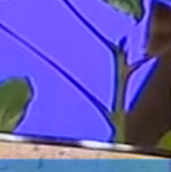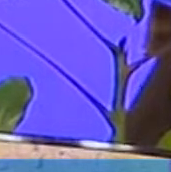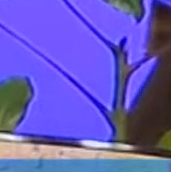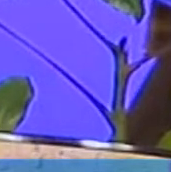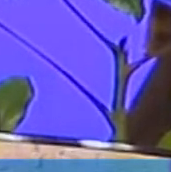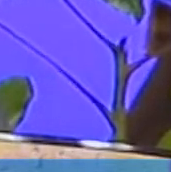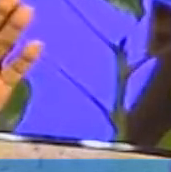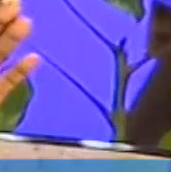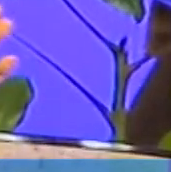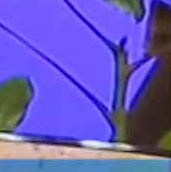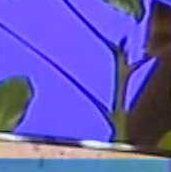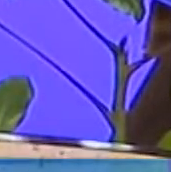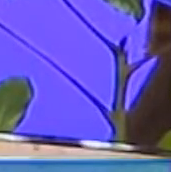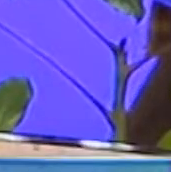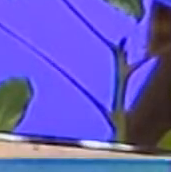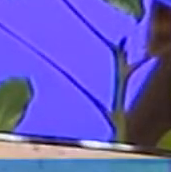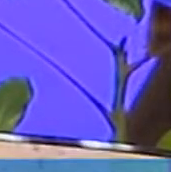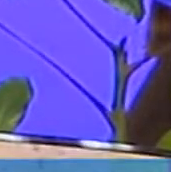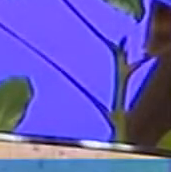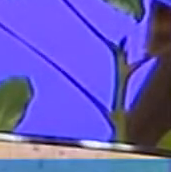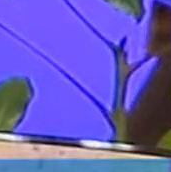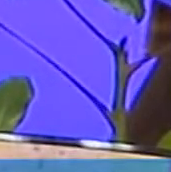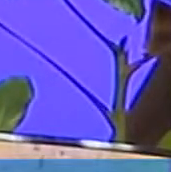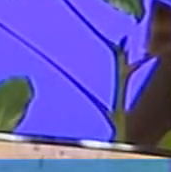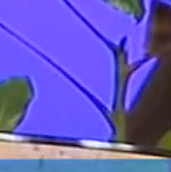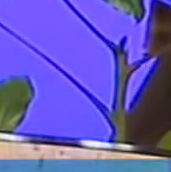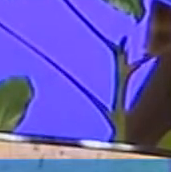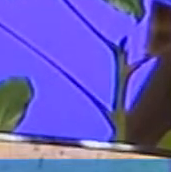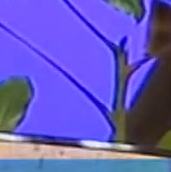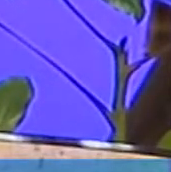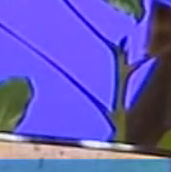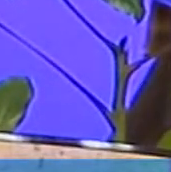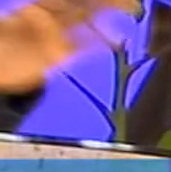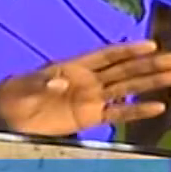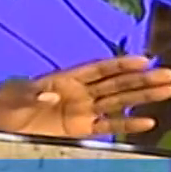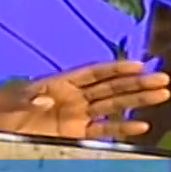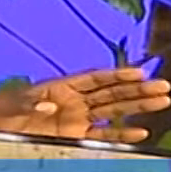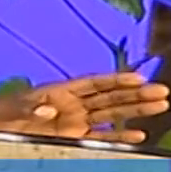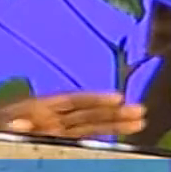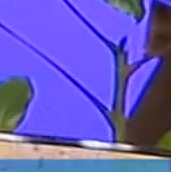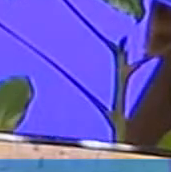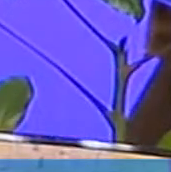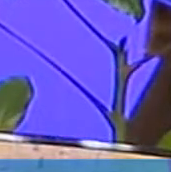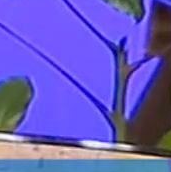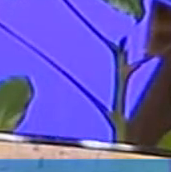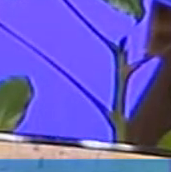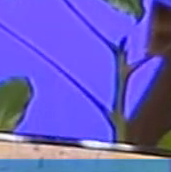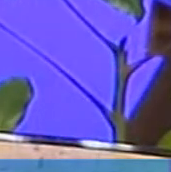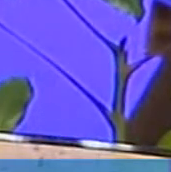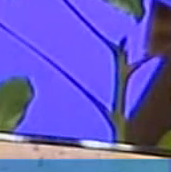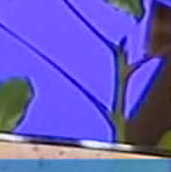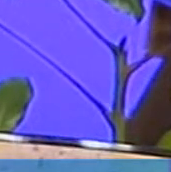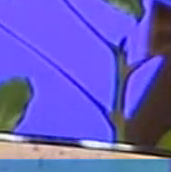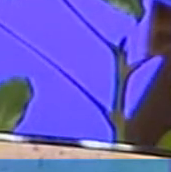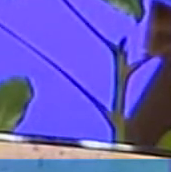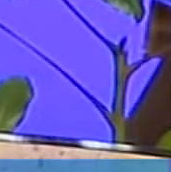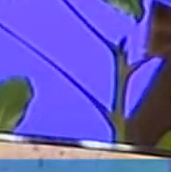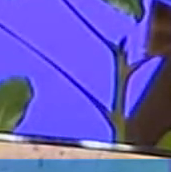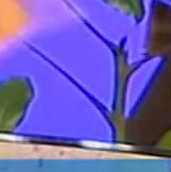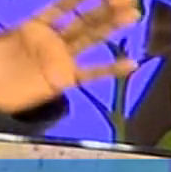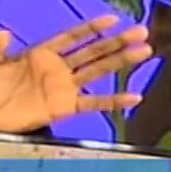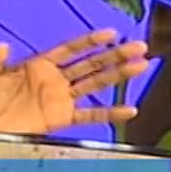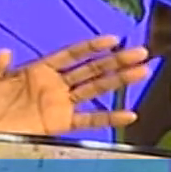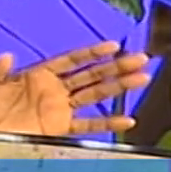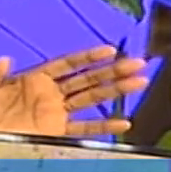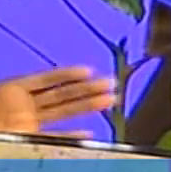were there no intervention, we could have remained sinners and the dead ones forever. We could have remained enemies of God and